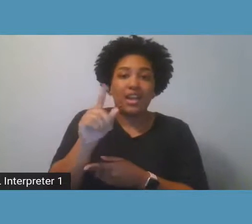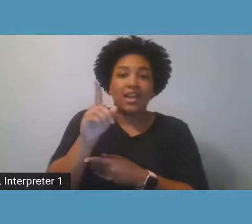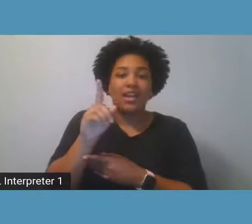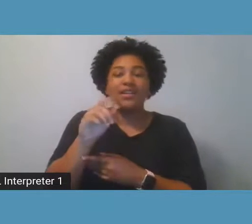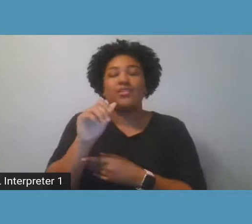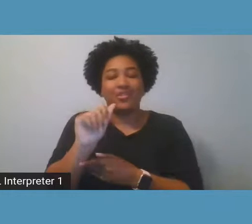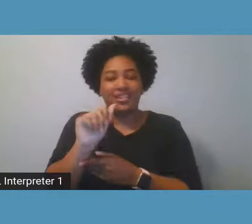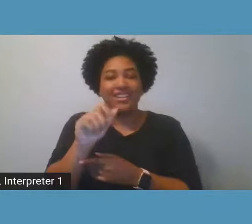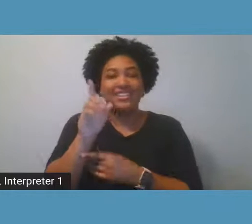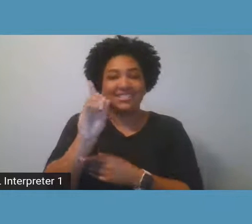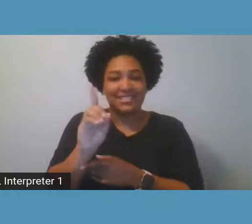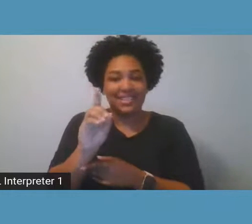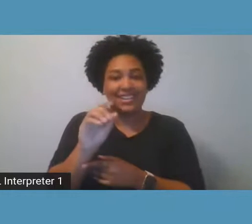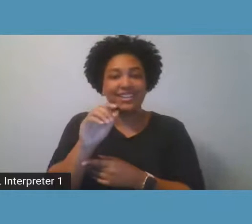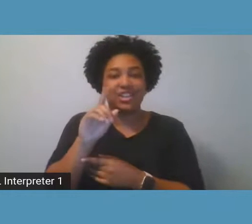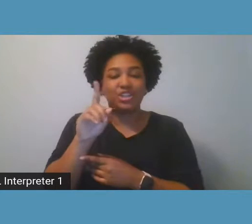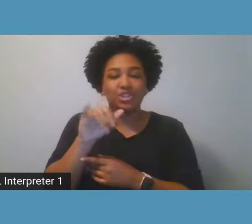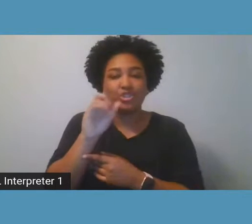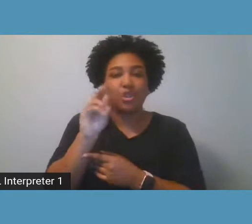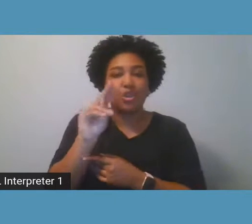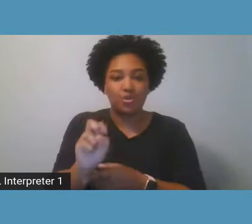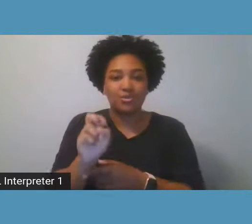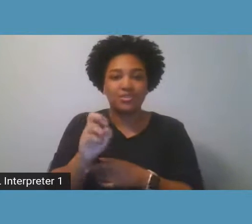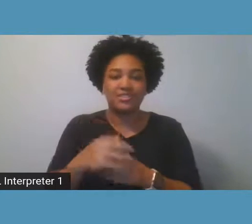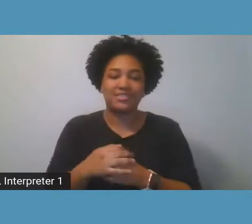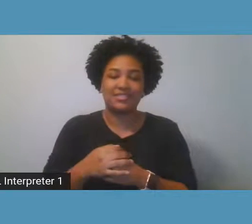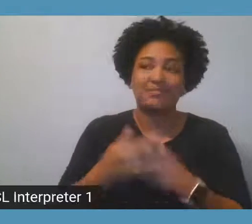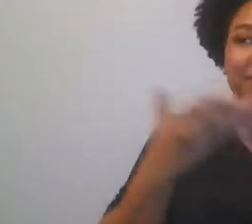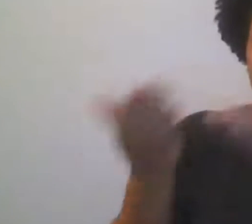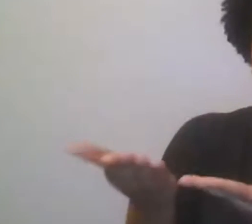presentation. Dr. Jones, take it away.